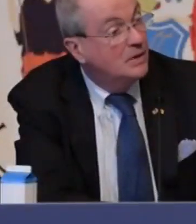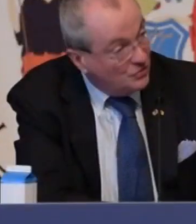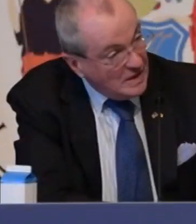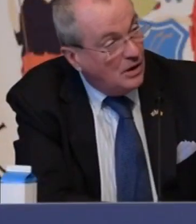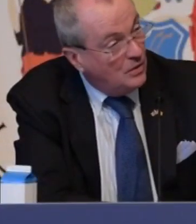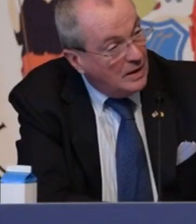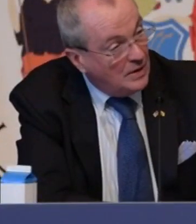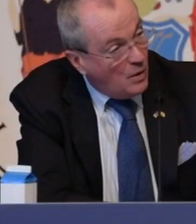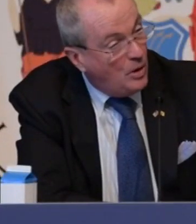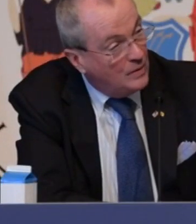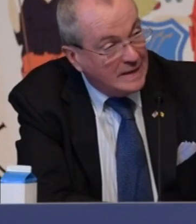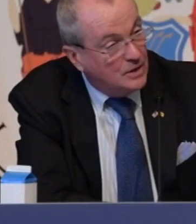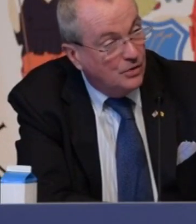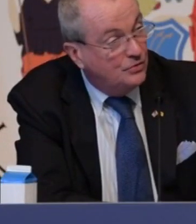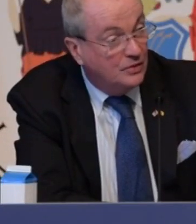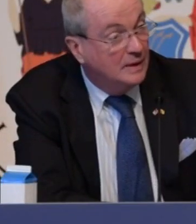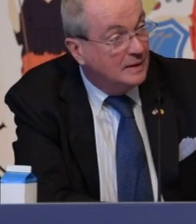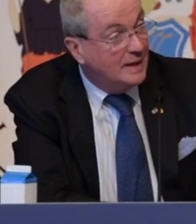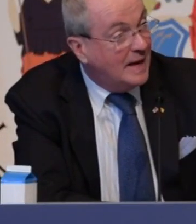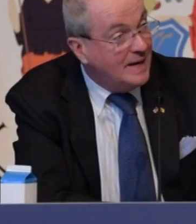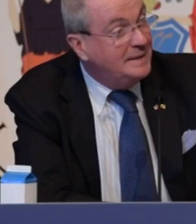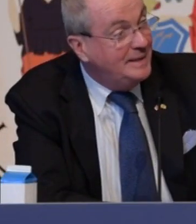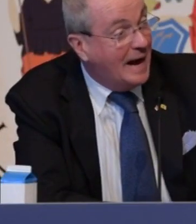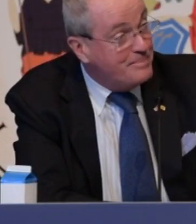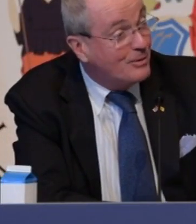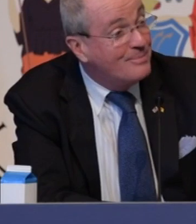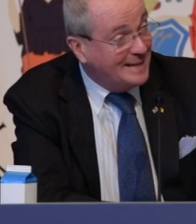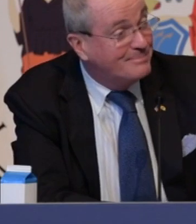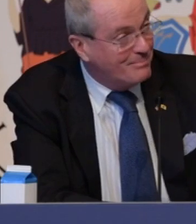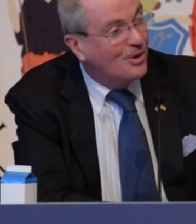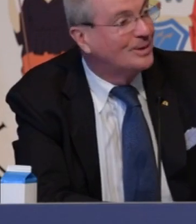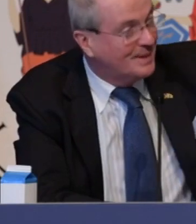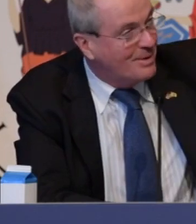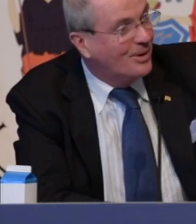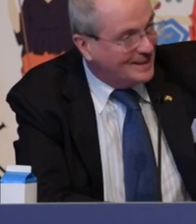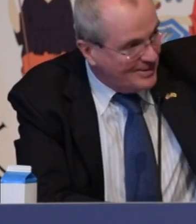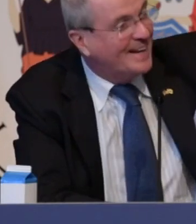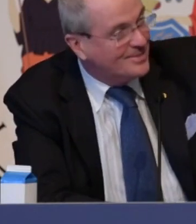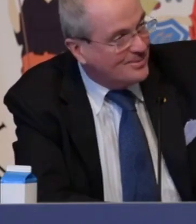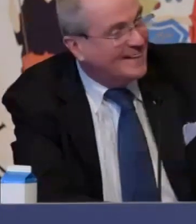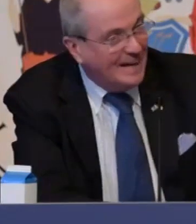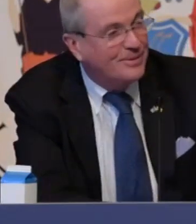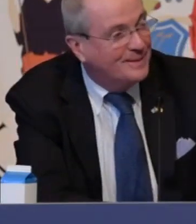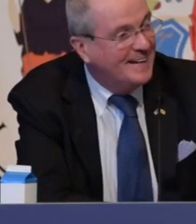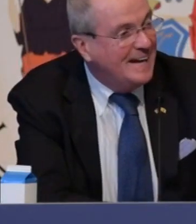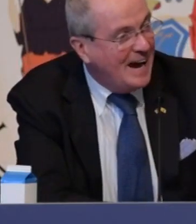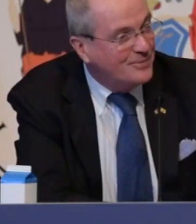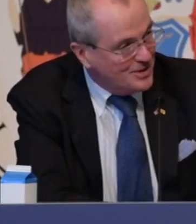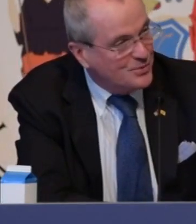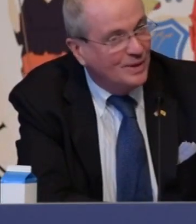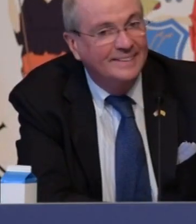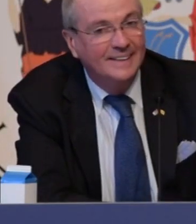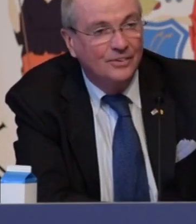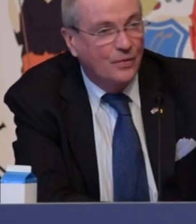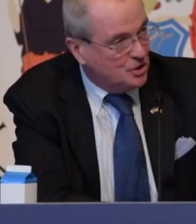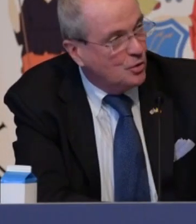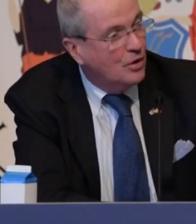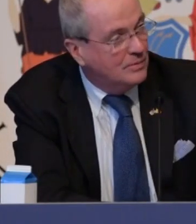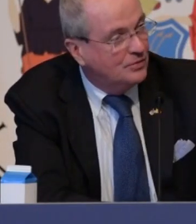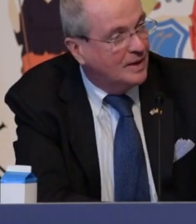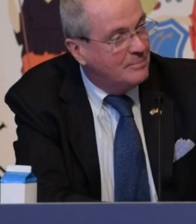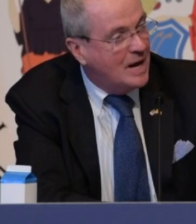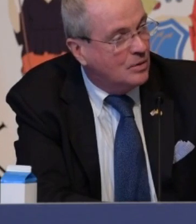week, see how all that goes. I need not be reminded Memorial Day weekend is the weekend after this one, so